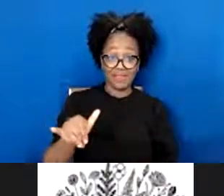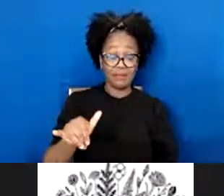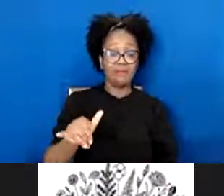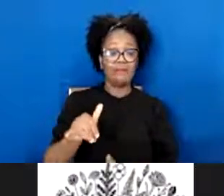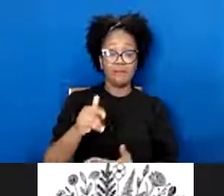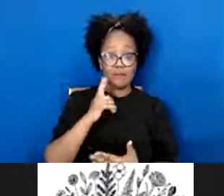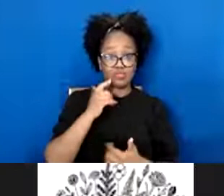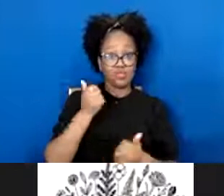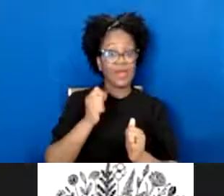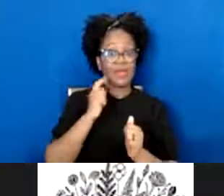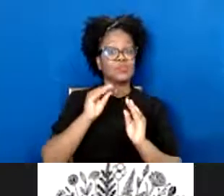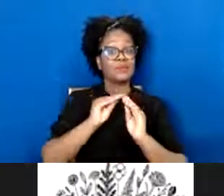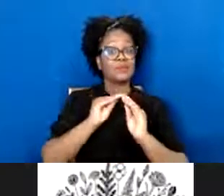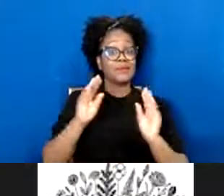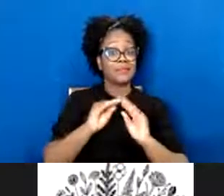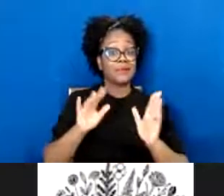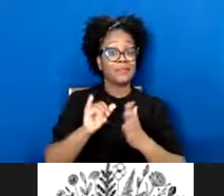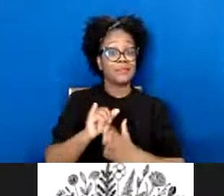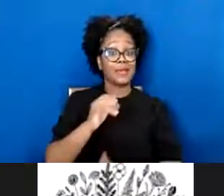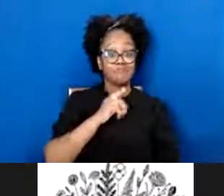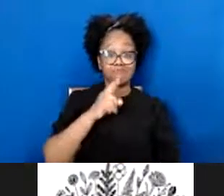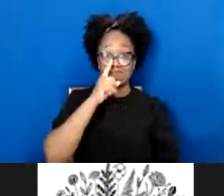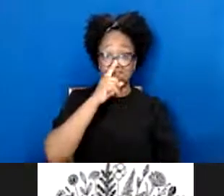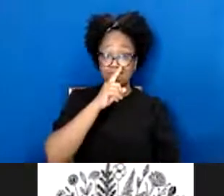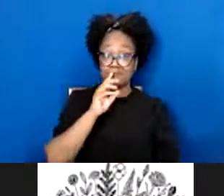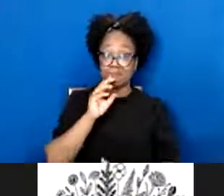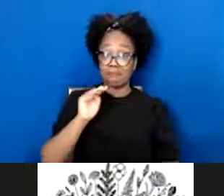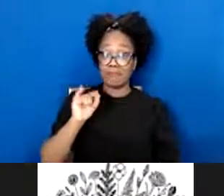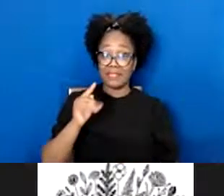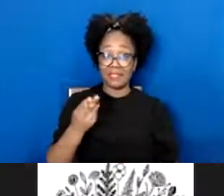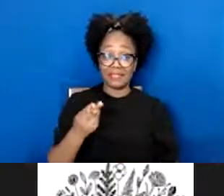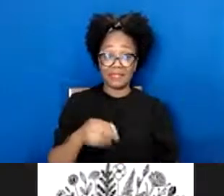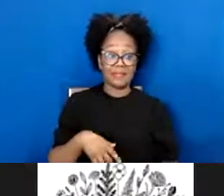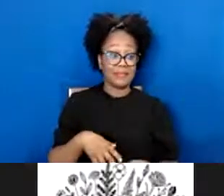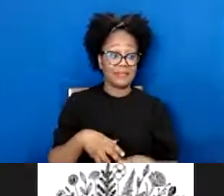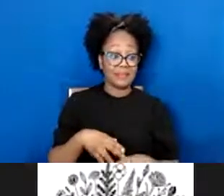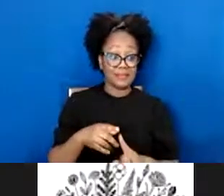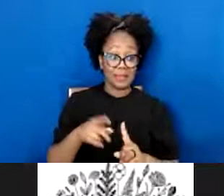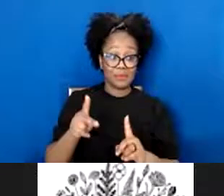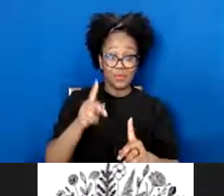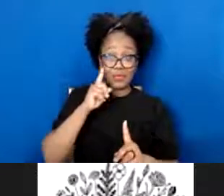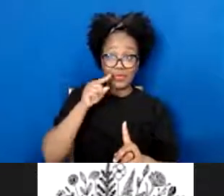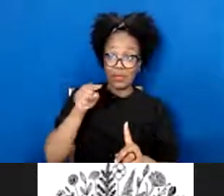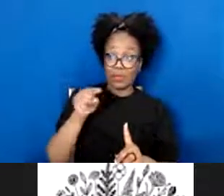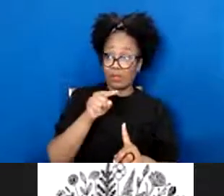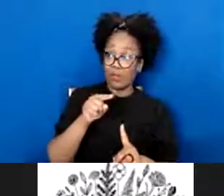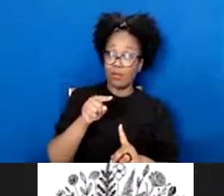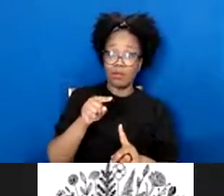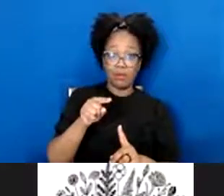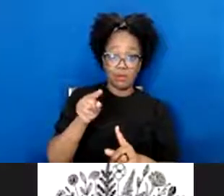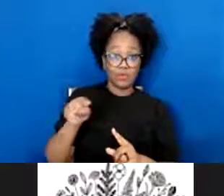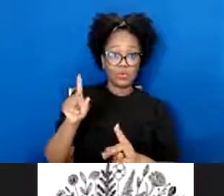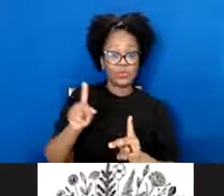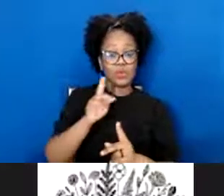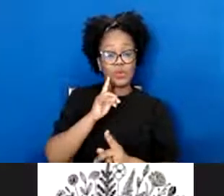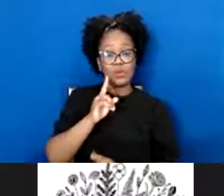I know, particularly Black women in this HBCU academy, who are rich as anyone could be in what they give,